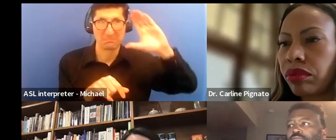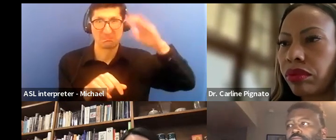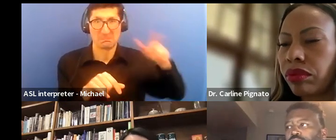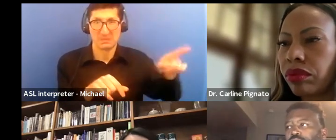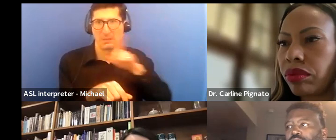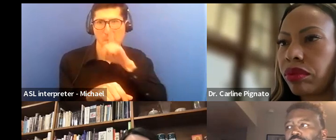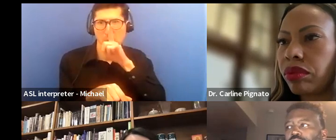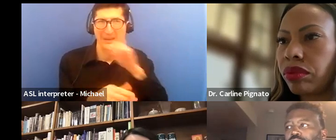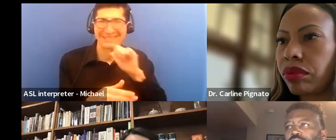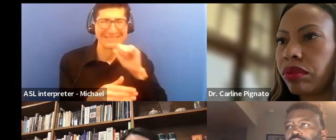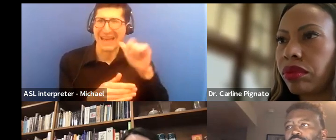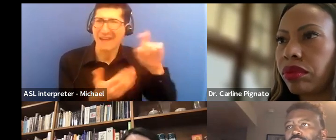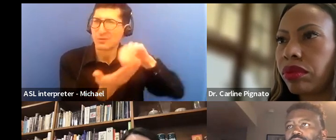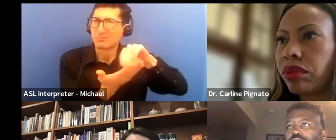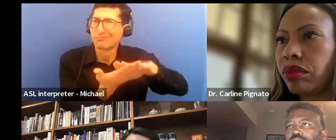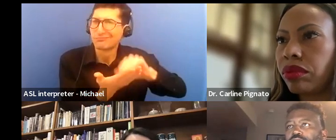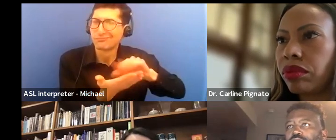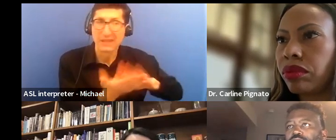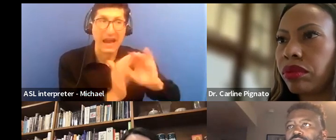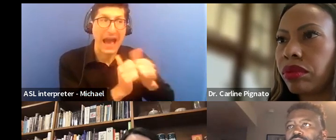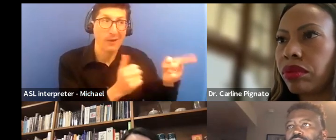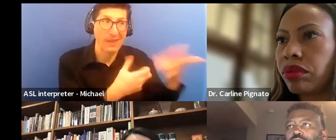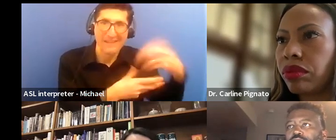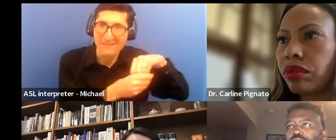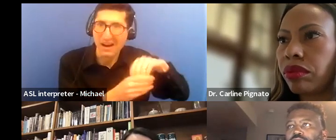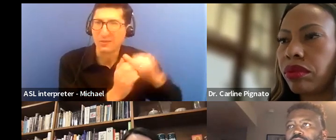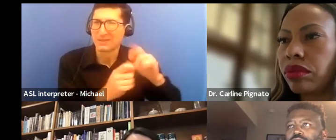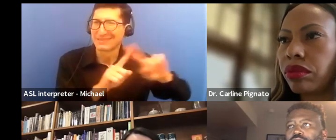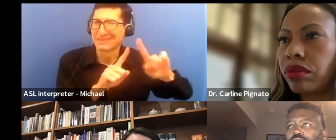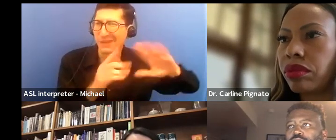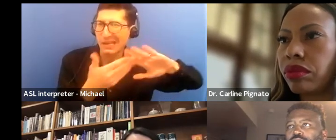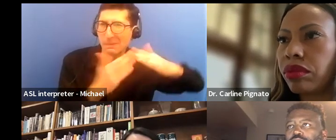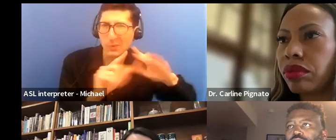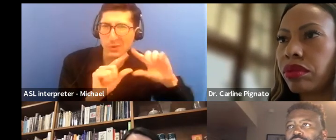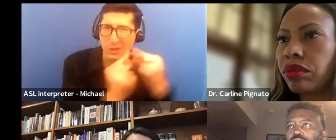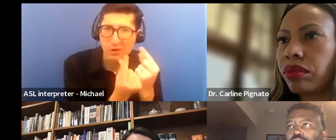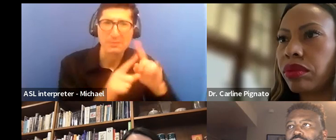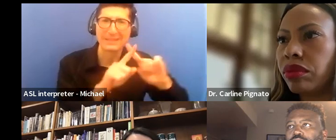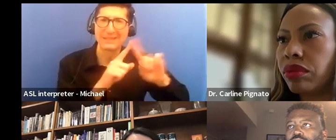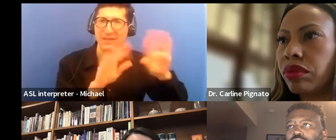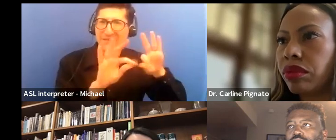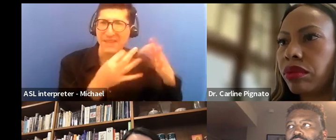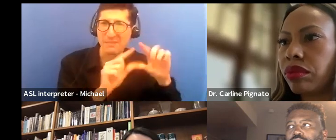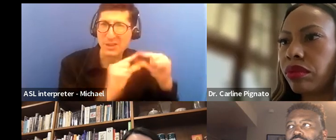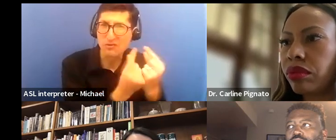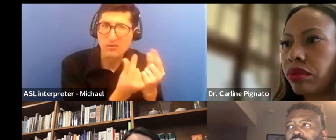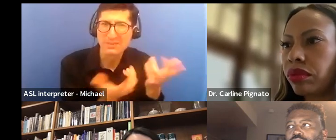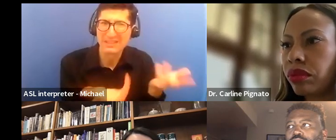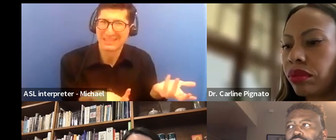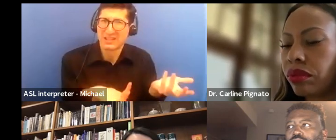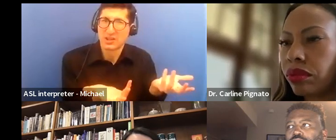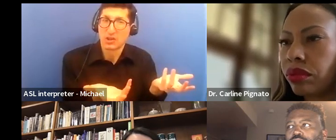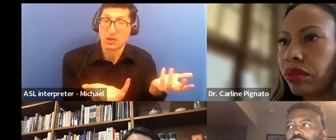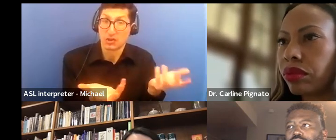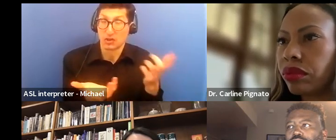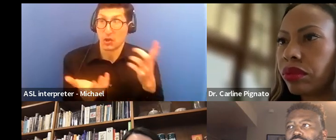perhaps list some of these types of community and family groups they've worked with. So therefore, I'm not sure how when Mr. Guerra said, yes, we'll